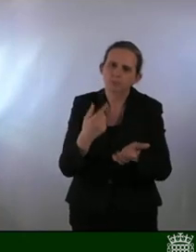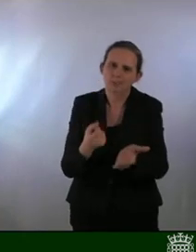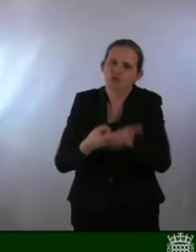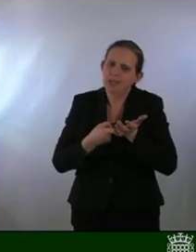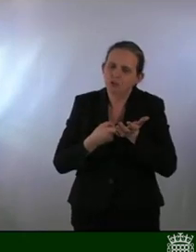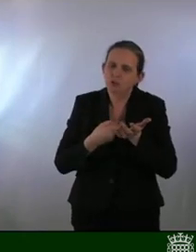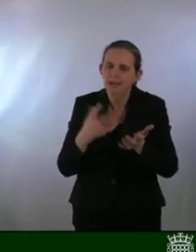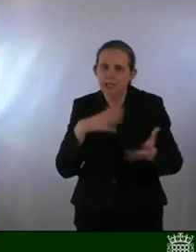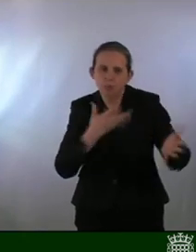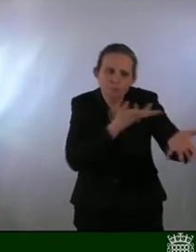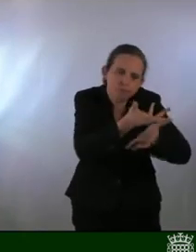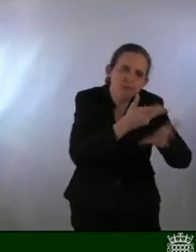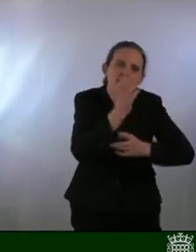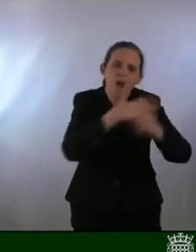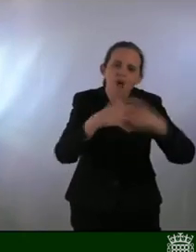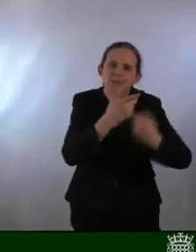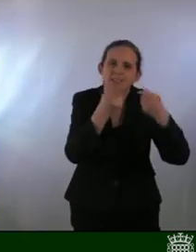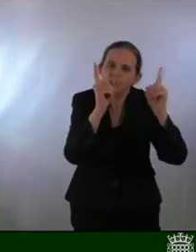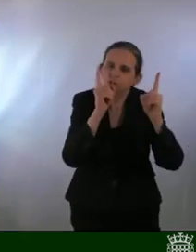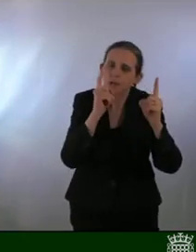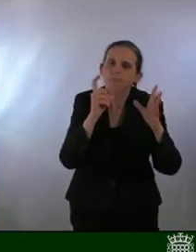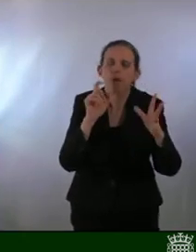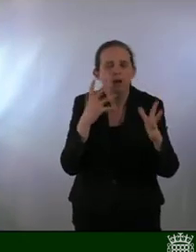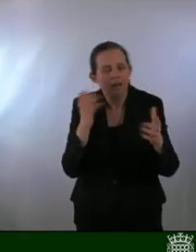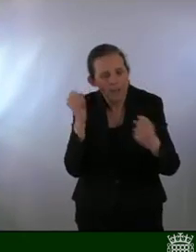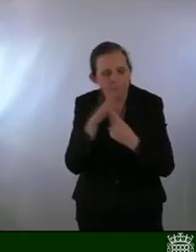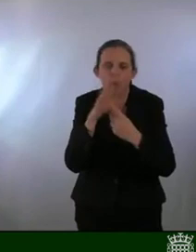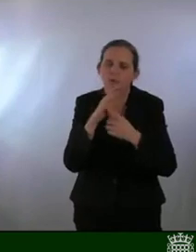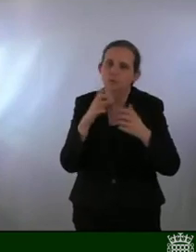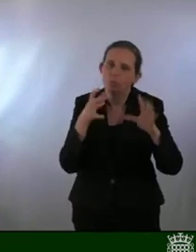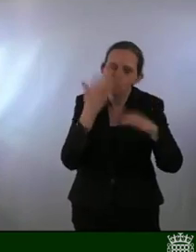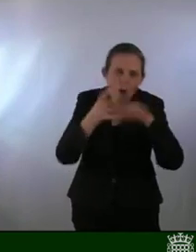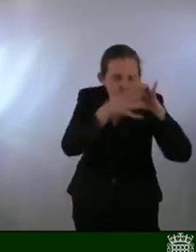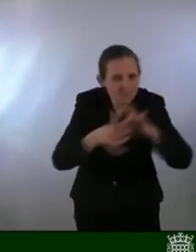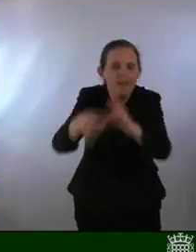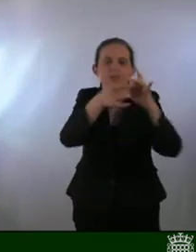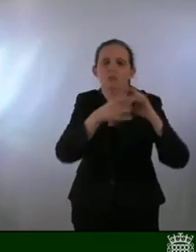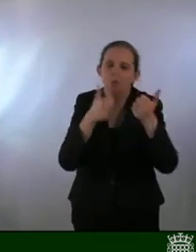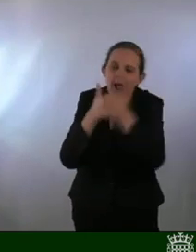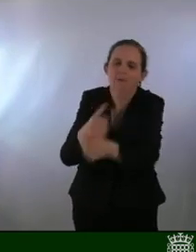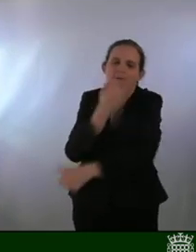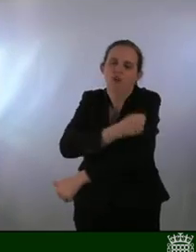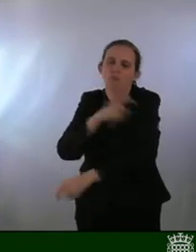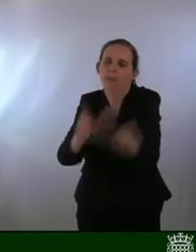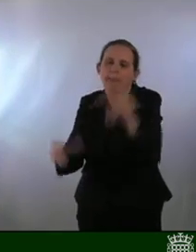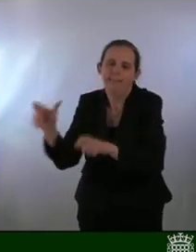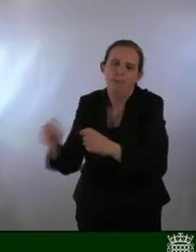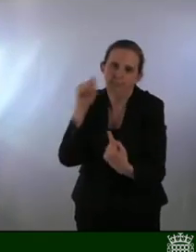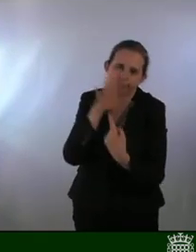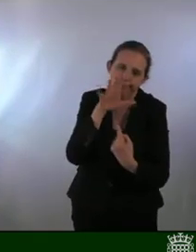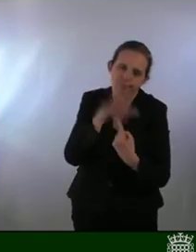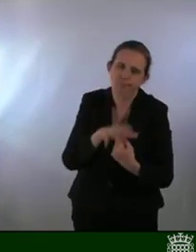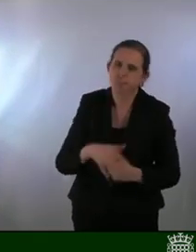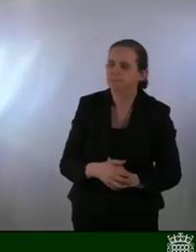it's an example of people pulling together to help the most vulnerable. Yes, Philippa. Mr Speaker, in answer to the question